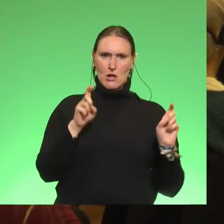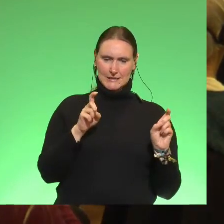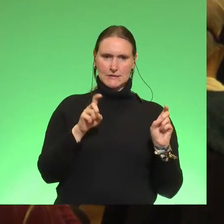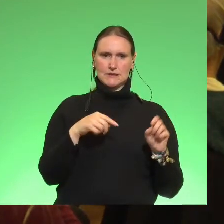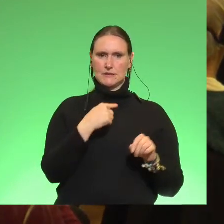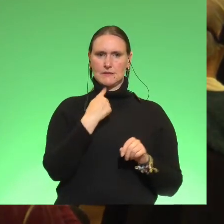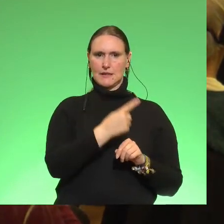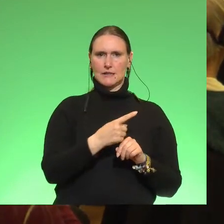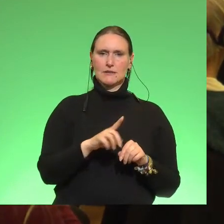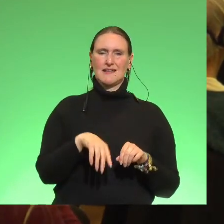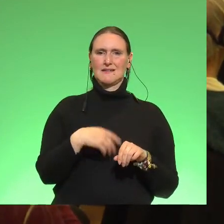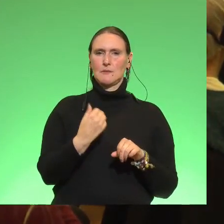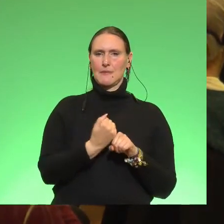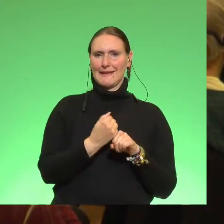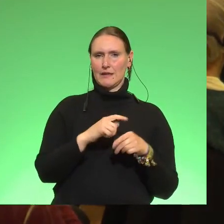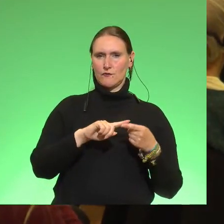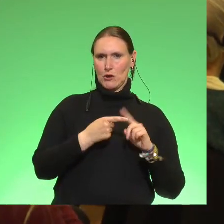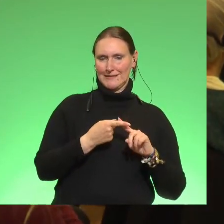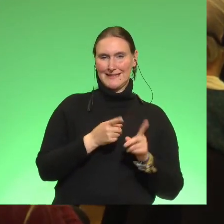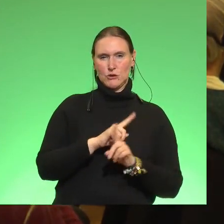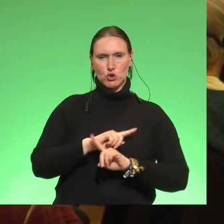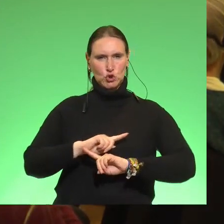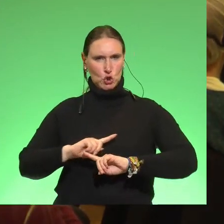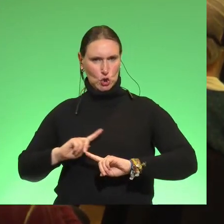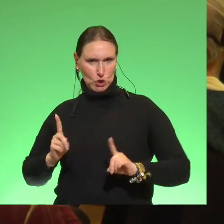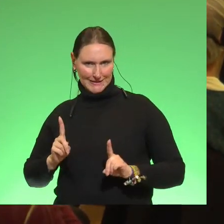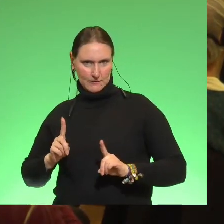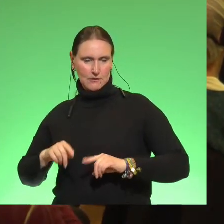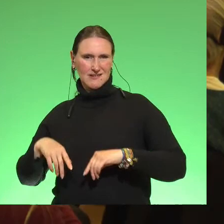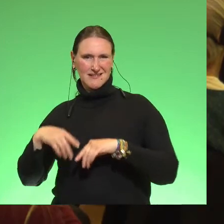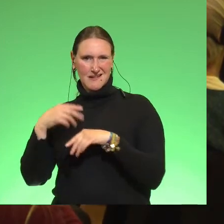not art. And why friends? Because you mentioned